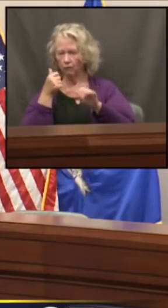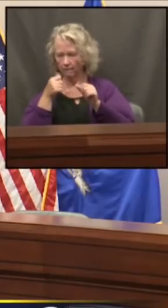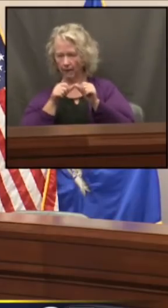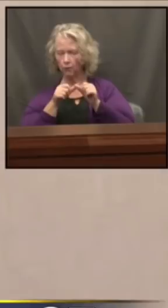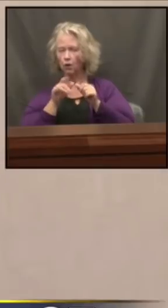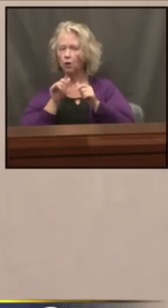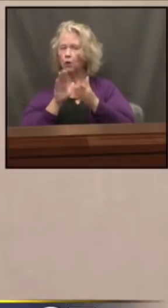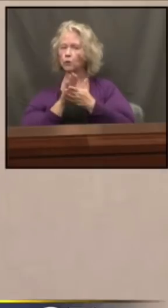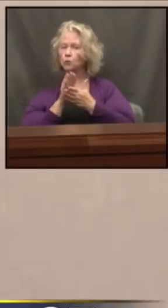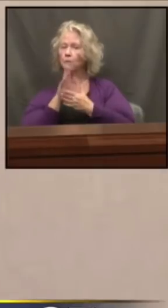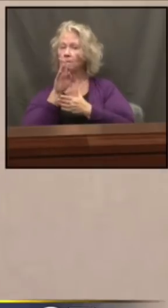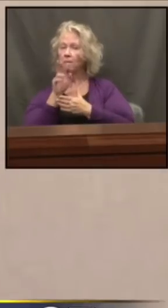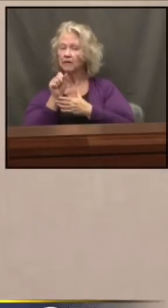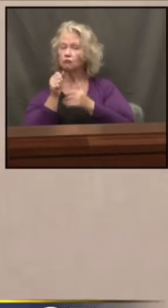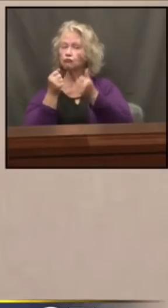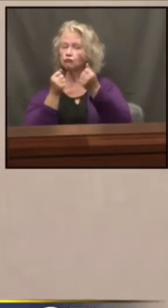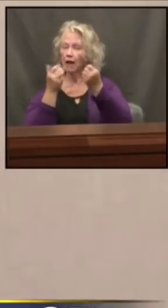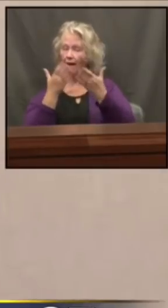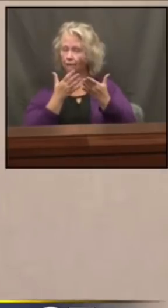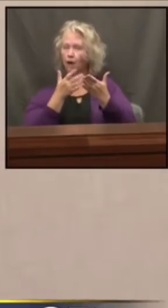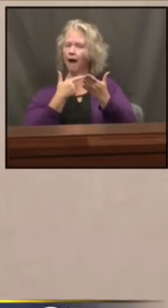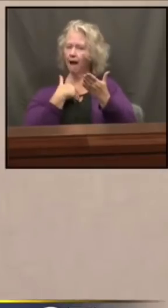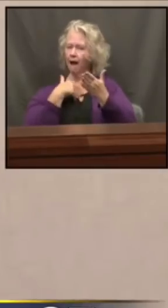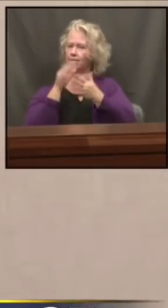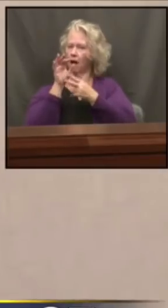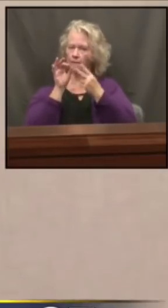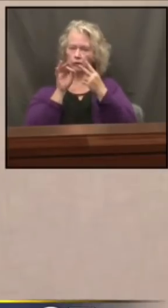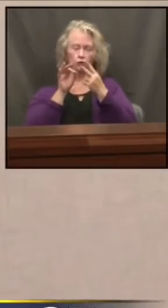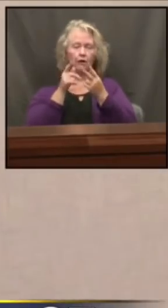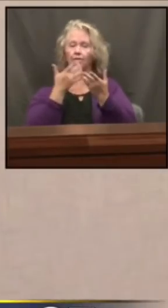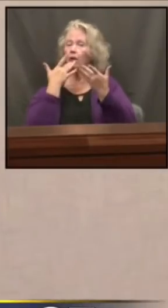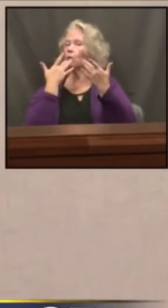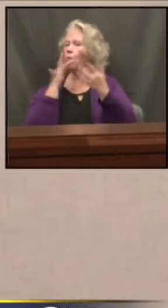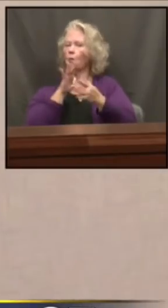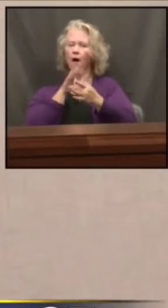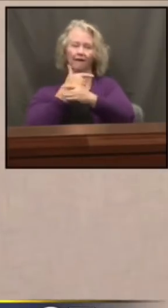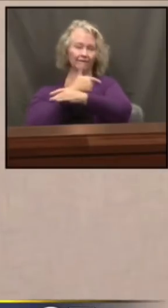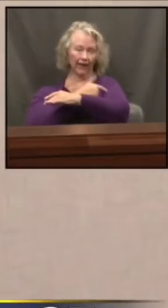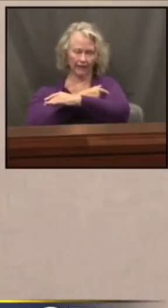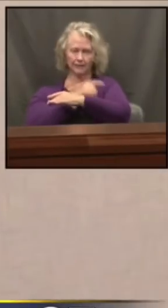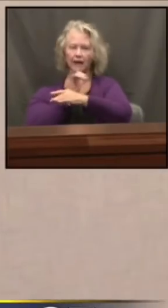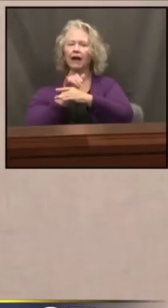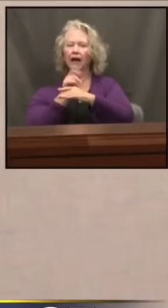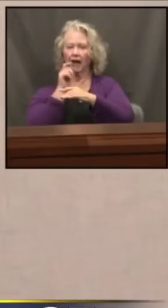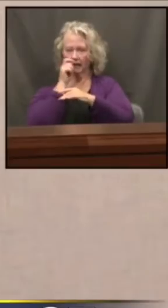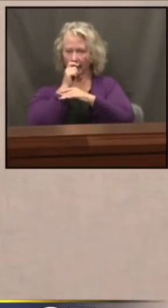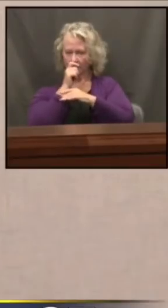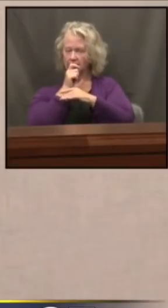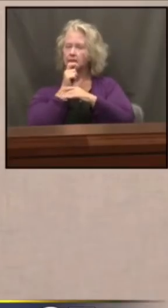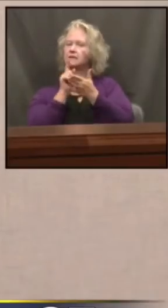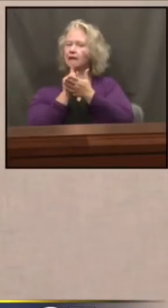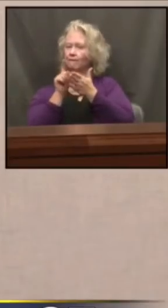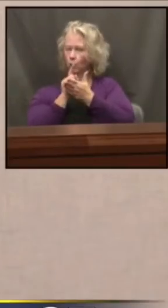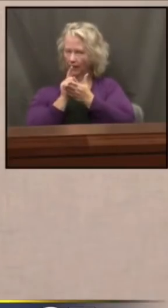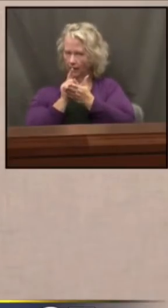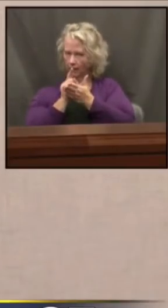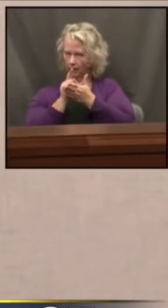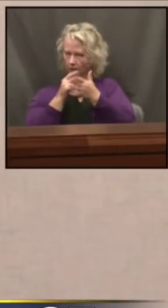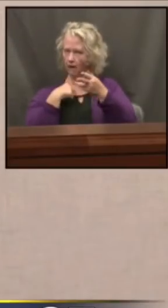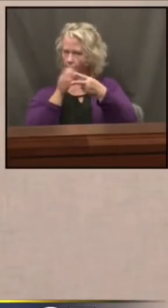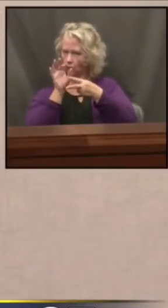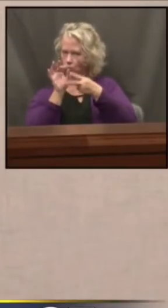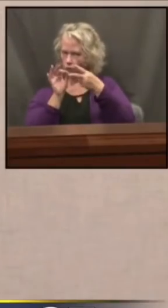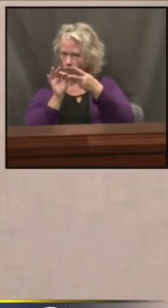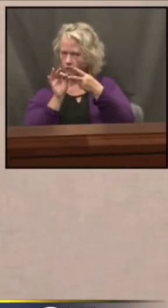school bus drivers also have the option, if they don't want to get vaccinated, to get tested weekly. So there is a